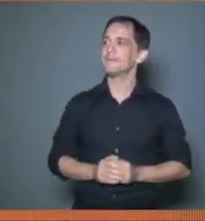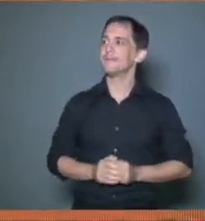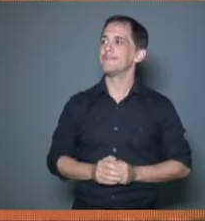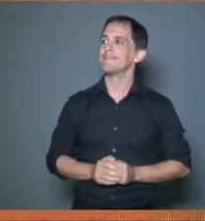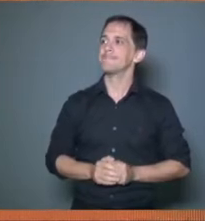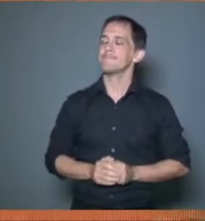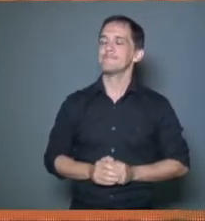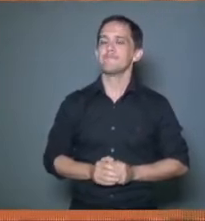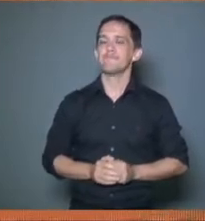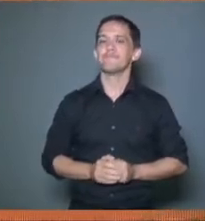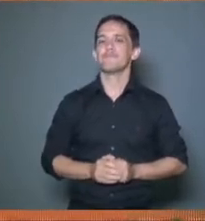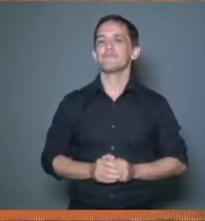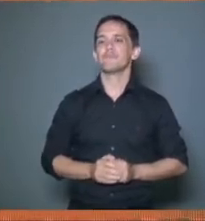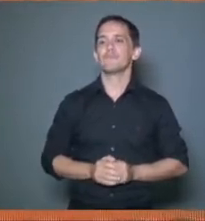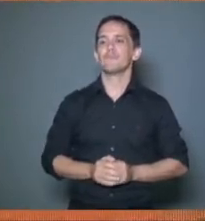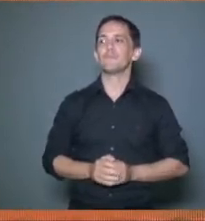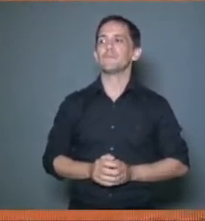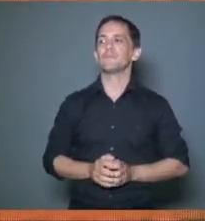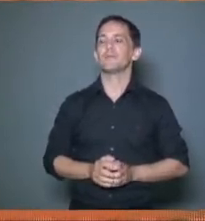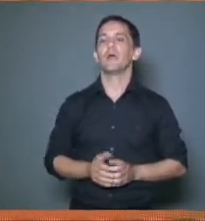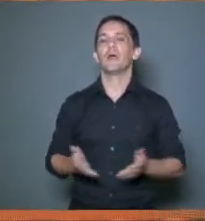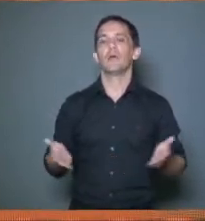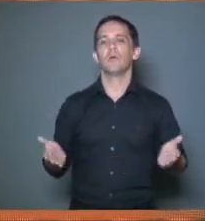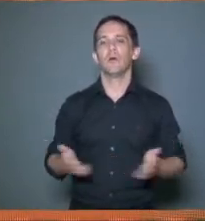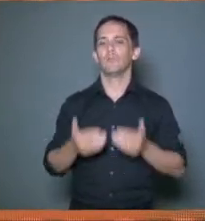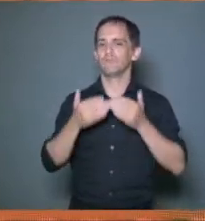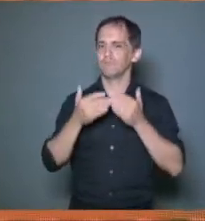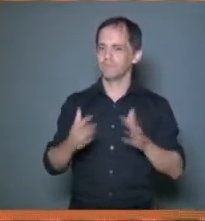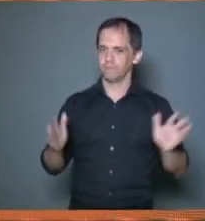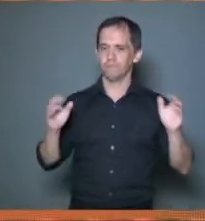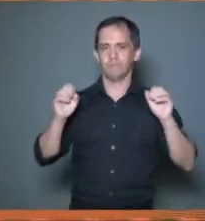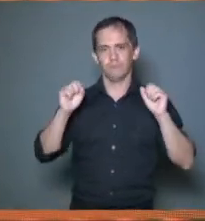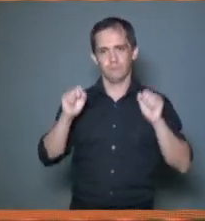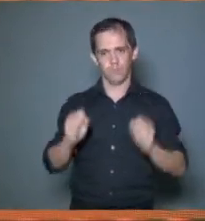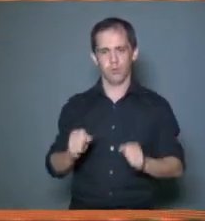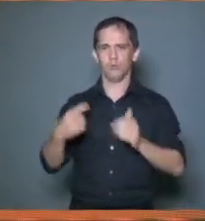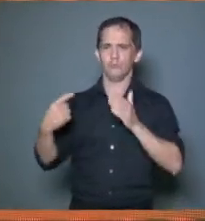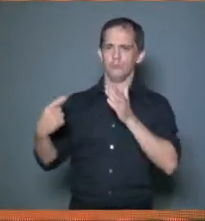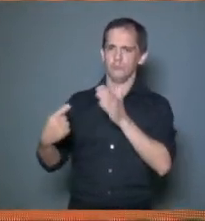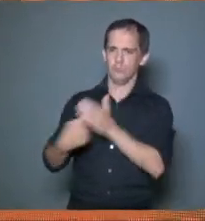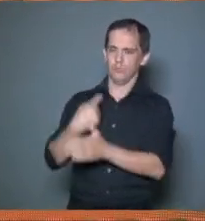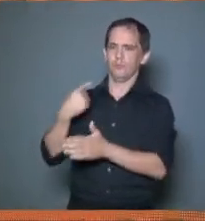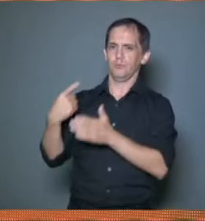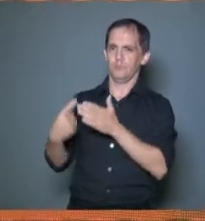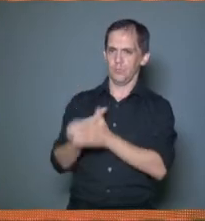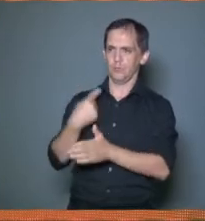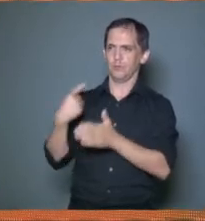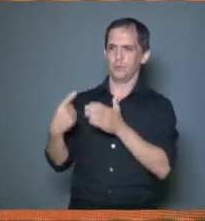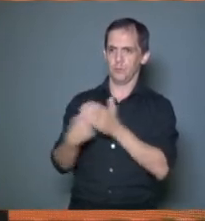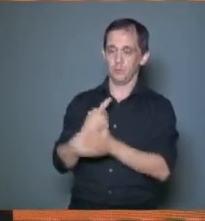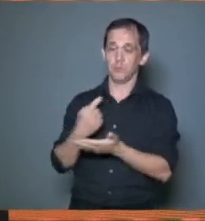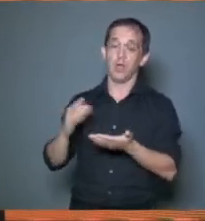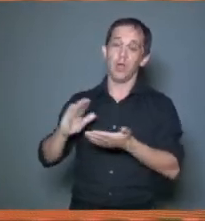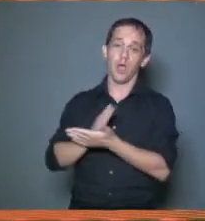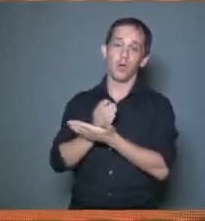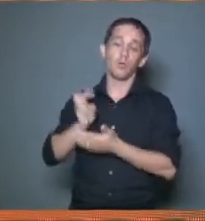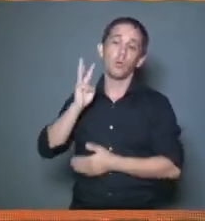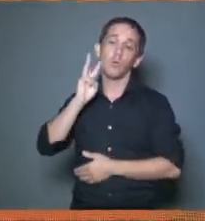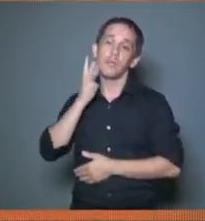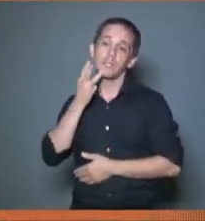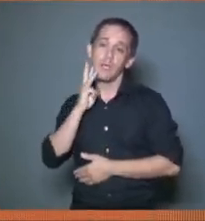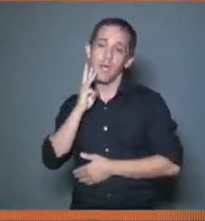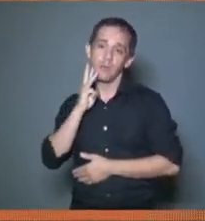to ask Pavinato to remain here. Ivo is already here. We're going to open up for questions. There will